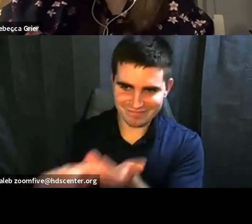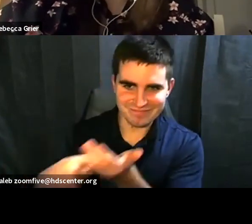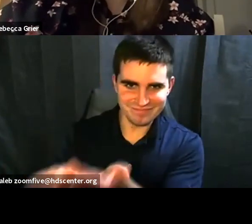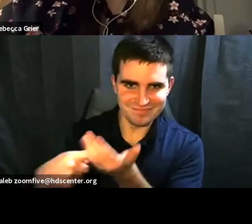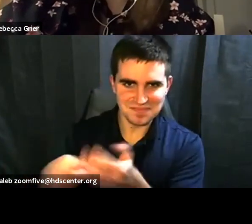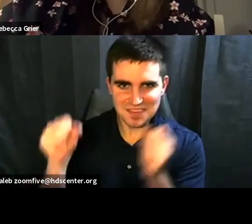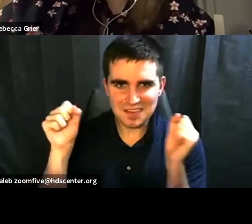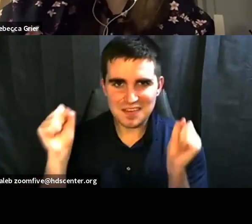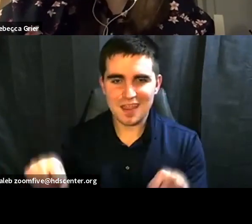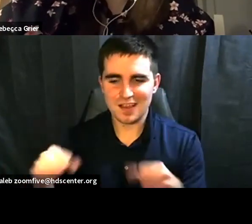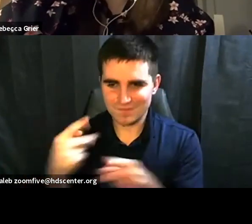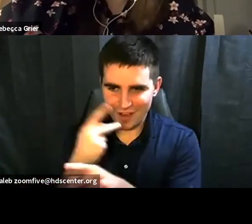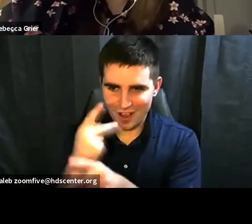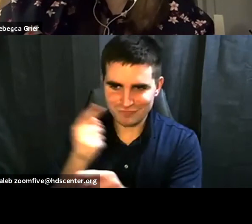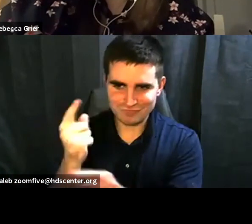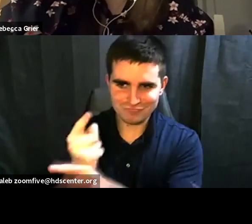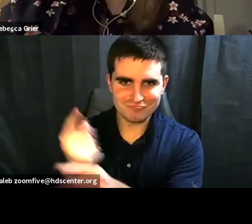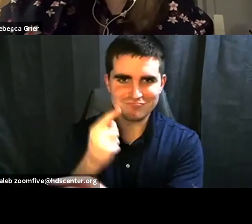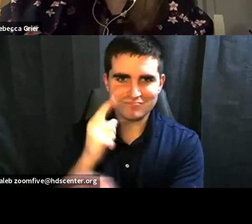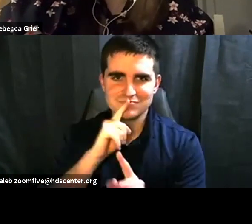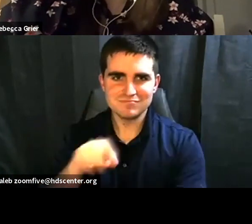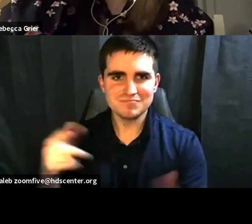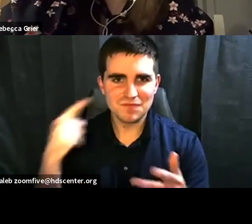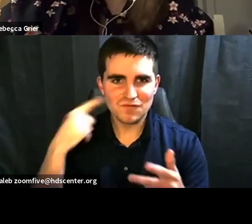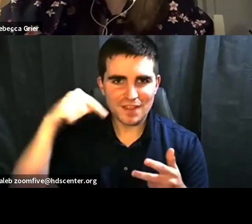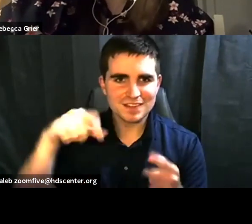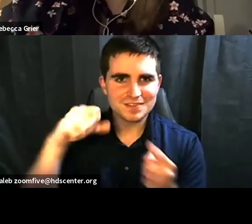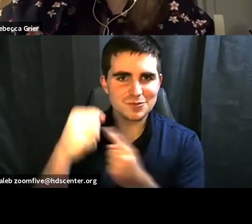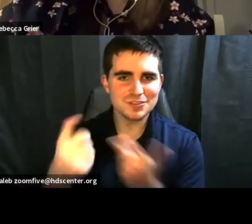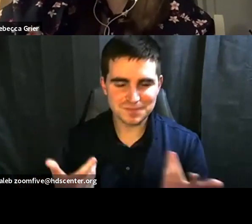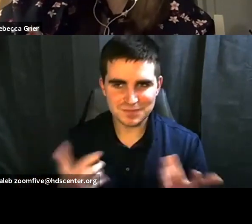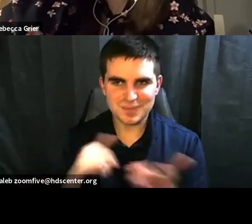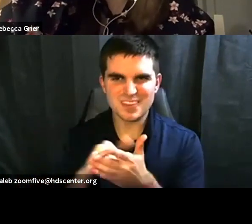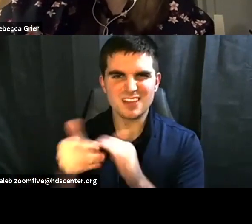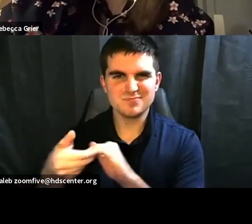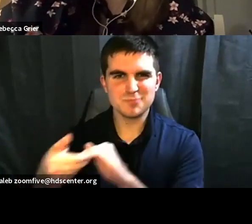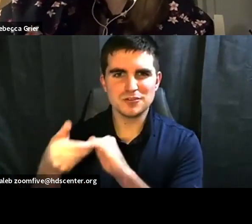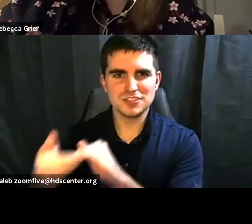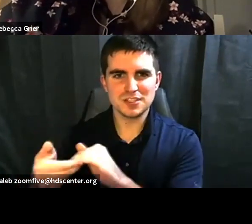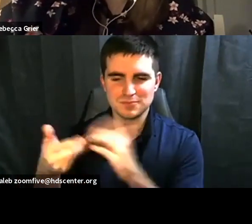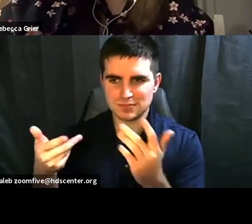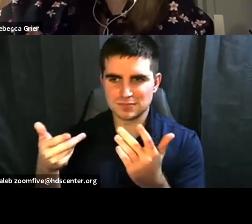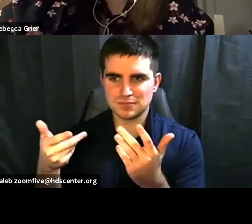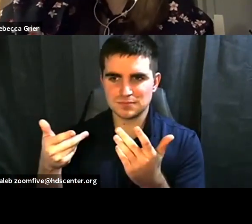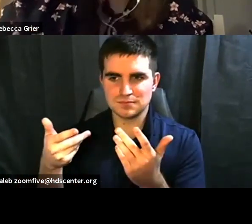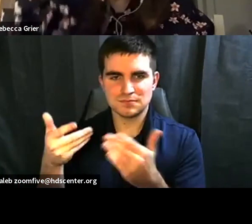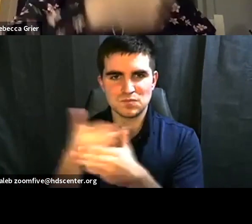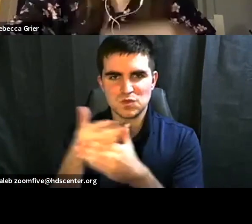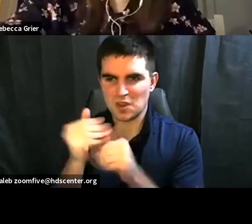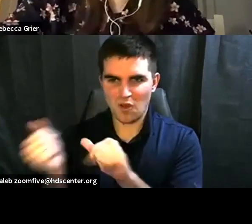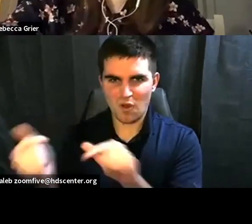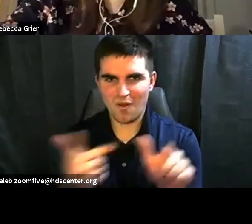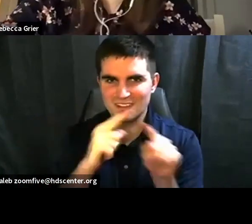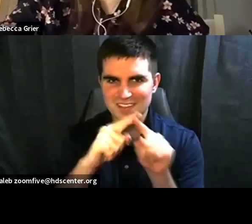out what the right solution is. And that sort of partnerships between all the different